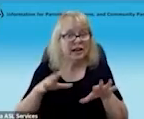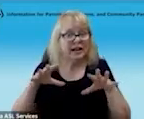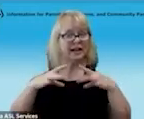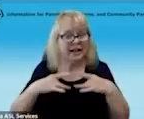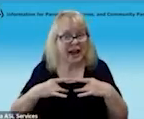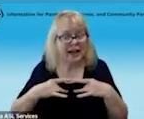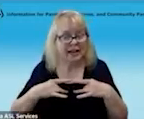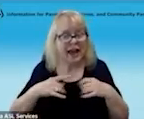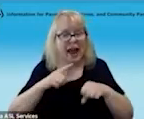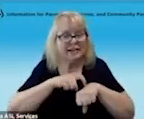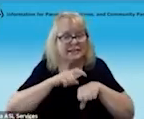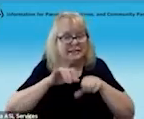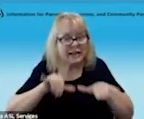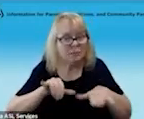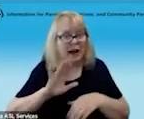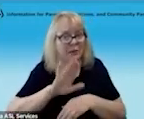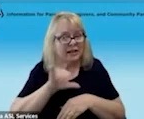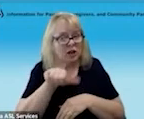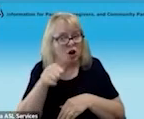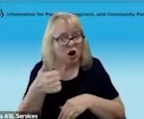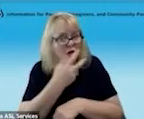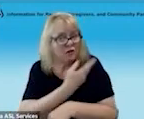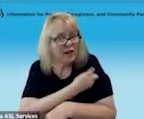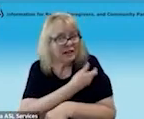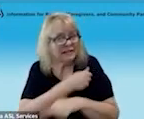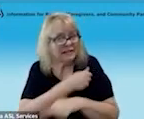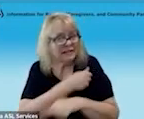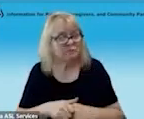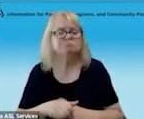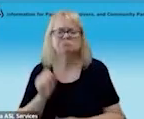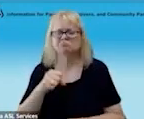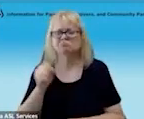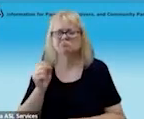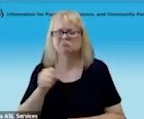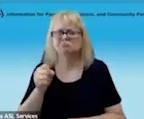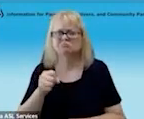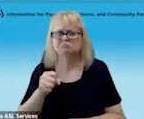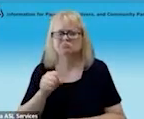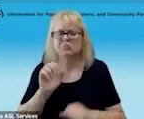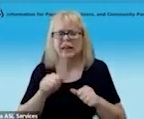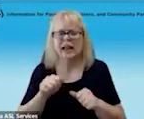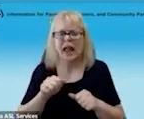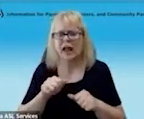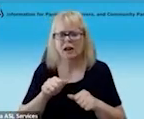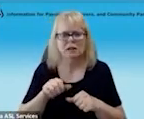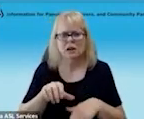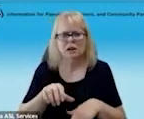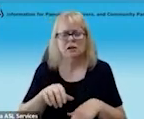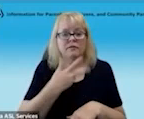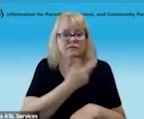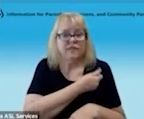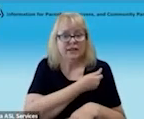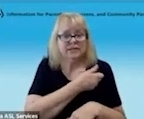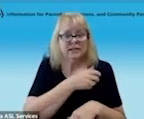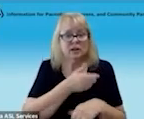Thank you for that. I think I have time for one more question. Dr. Chatham-Stevens, I'll have one for you. Can children get the COVID-19 vaccine